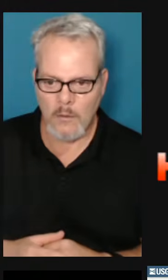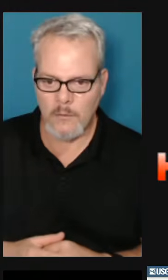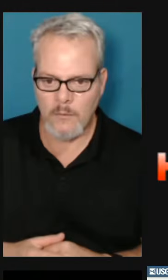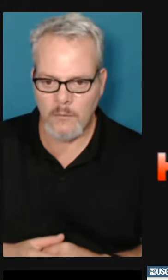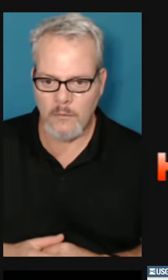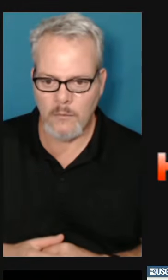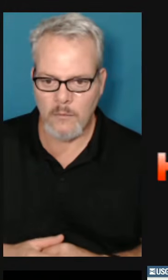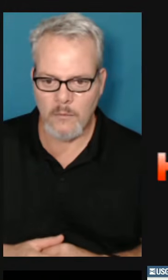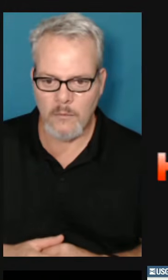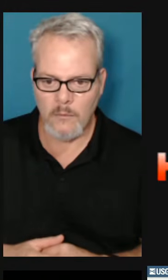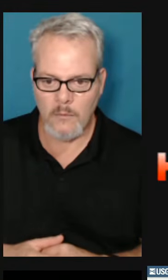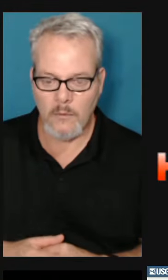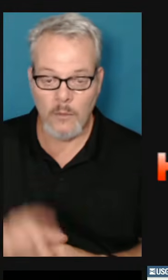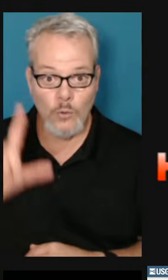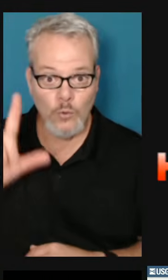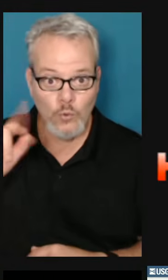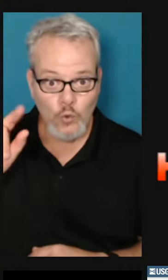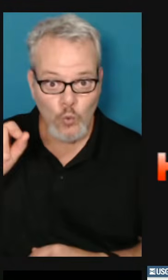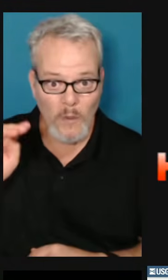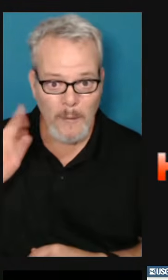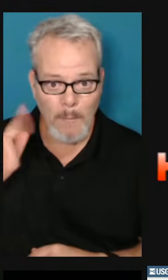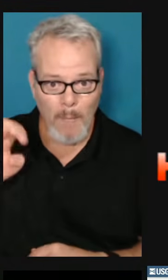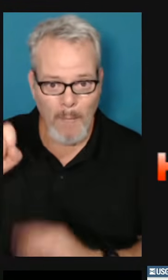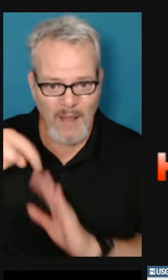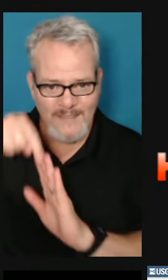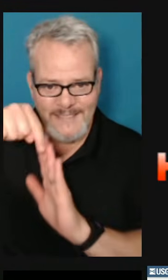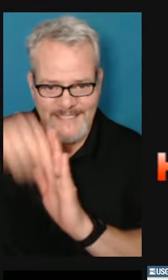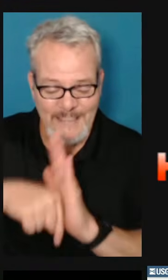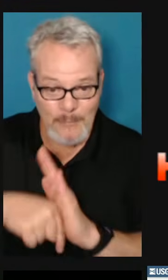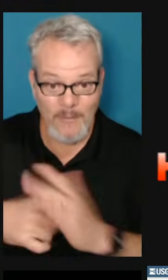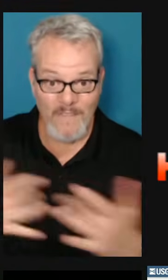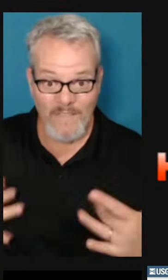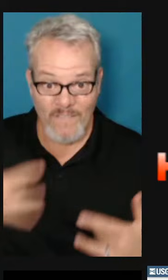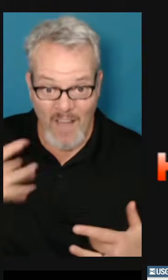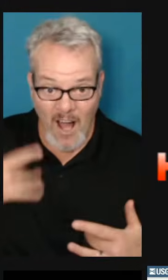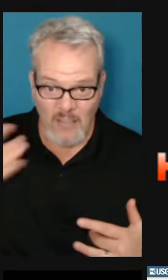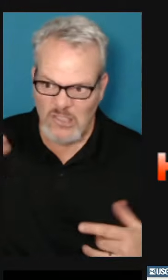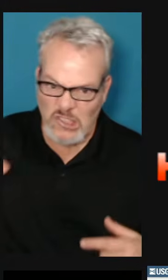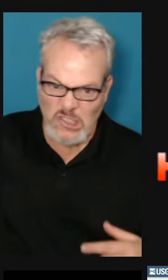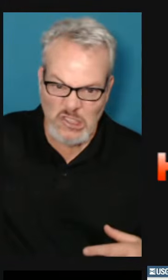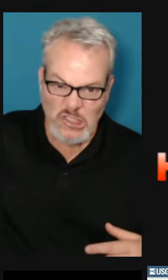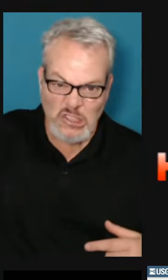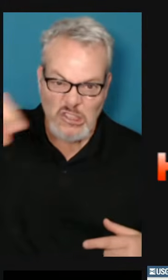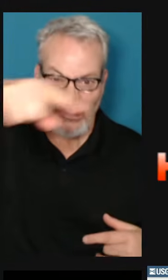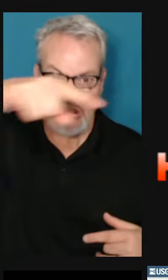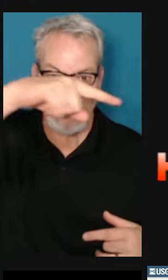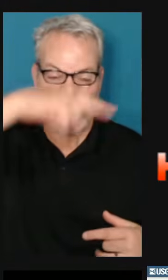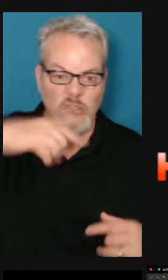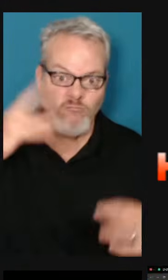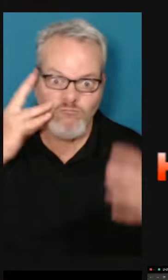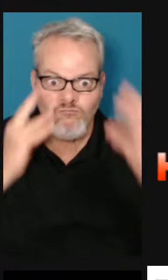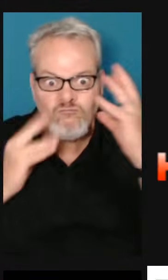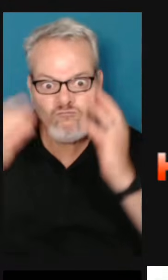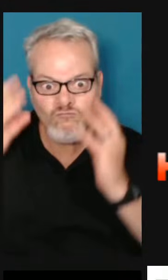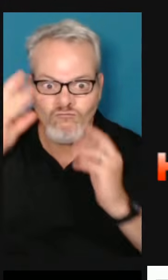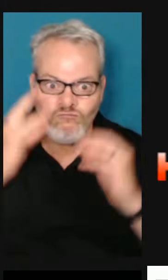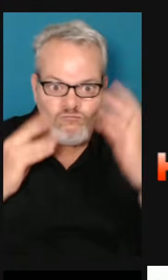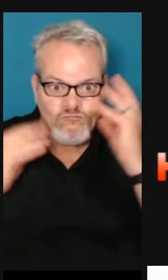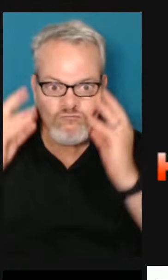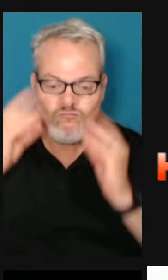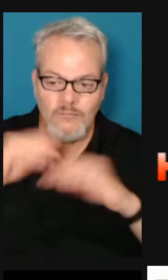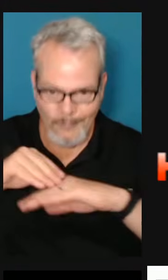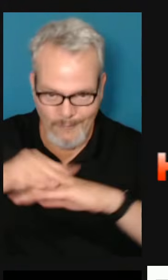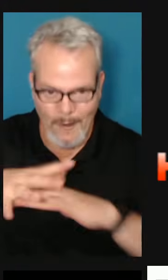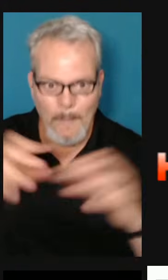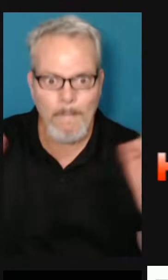So that was 20 miles down. It was widely felt, in fact, and that's actually what this other alert that I pulled up prematurely was right here.